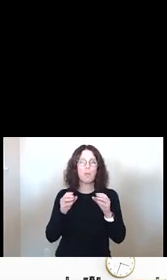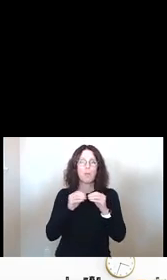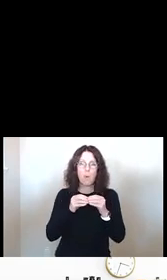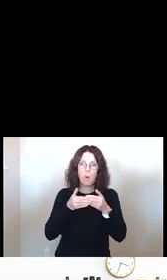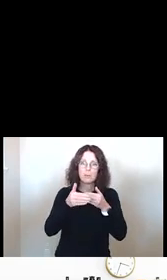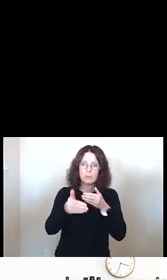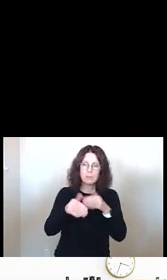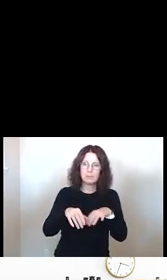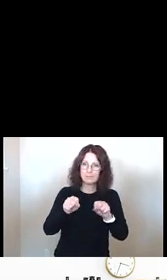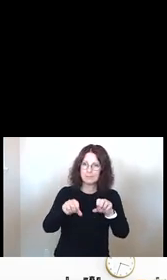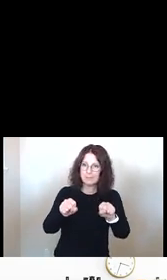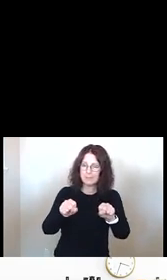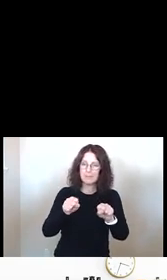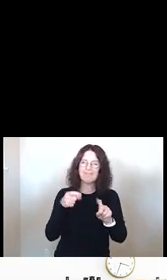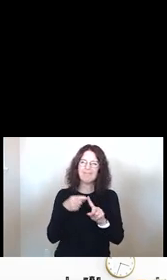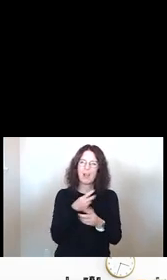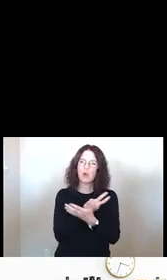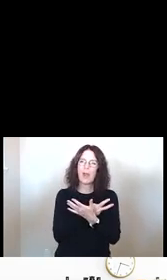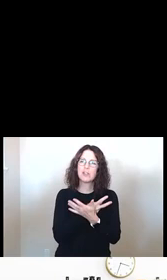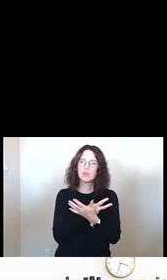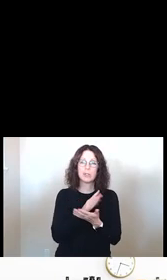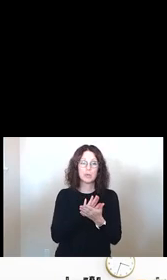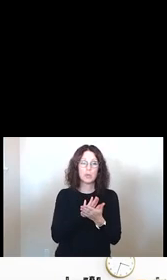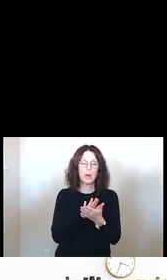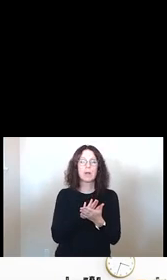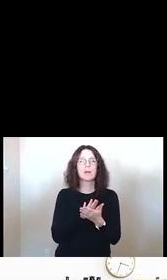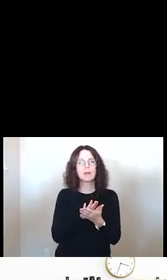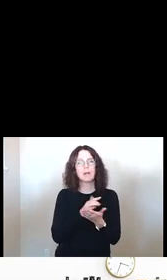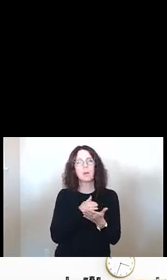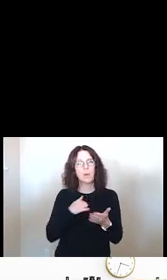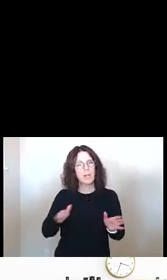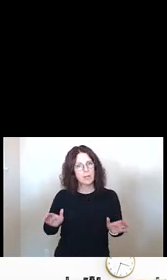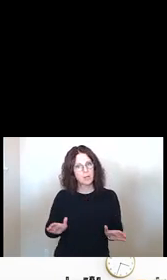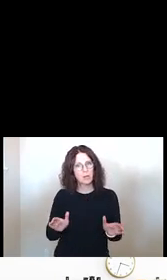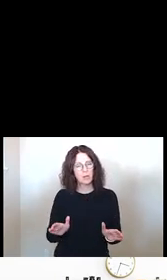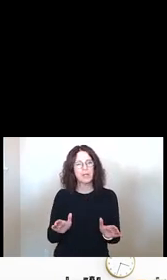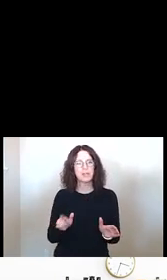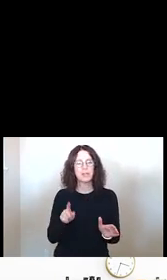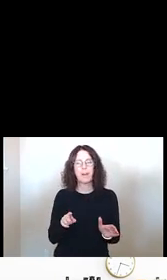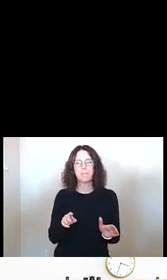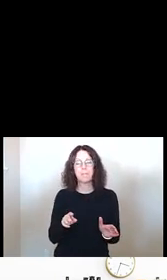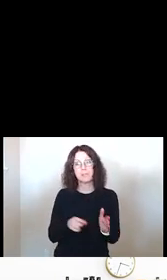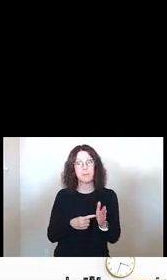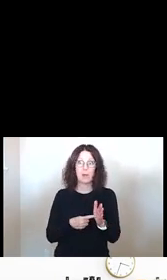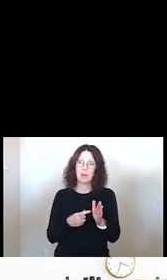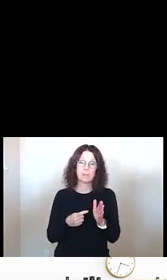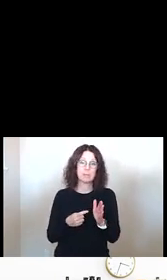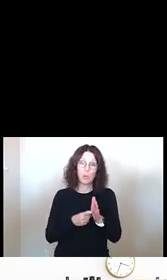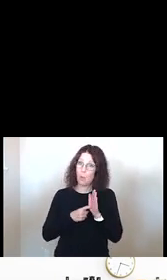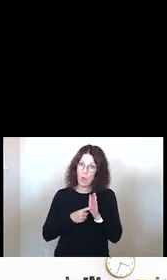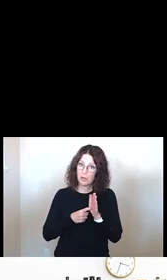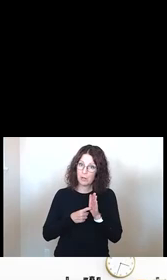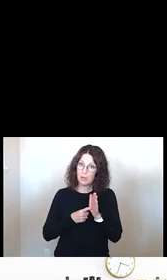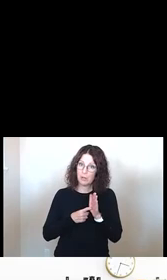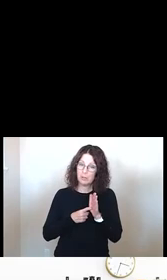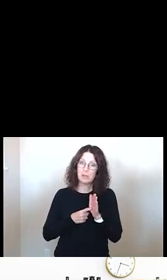go to graduate school, are generally encouraged and sometimes it's required by the graduate school that they